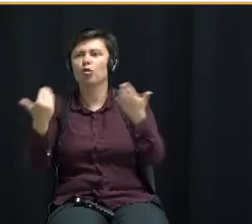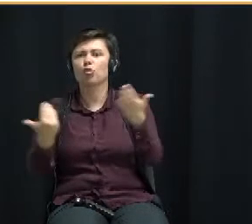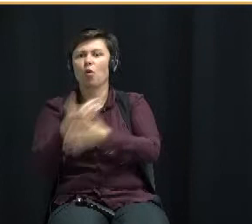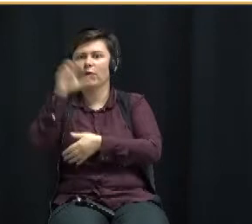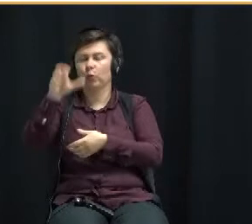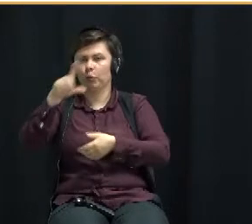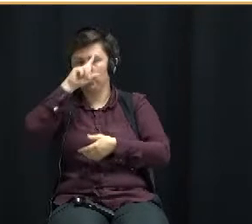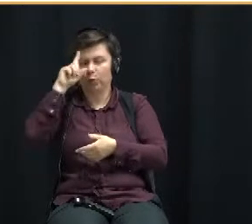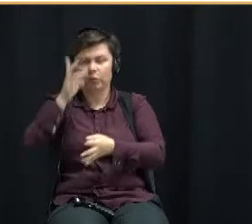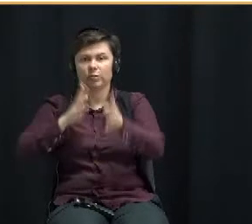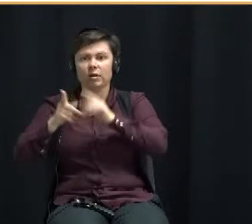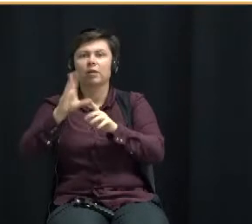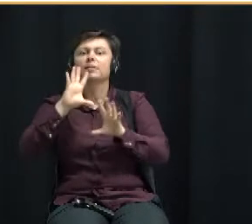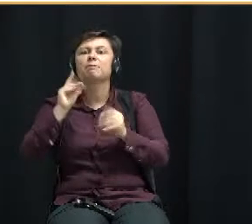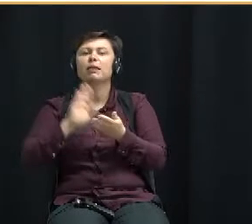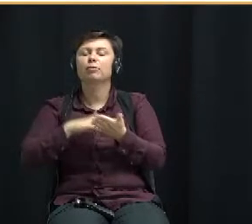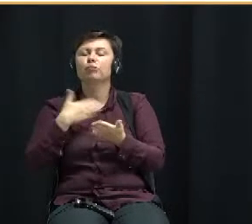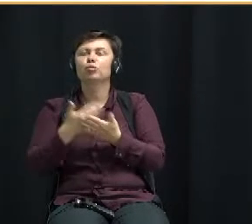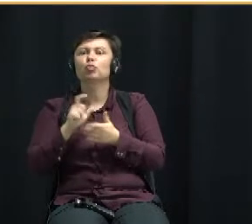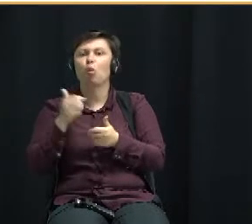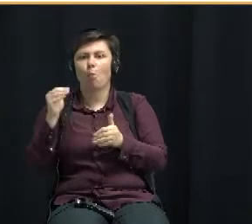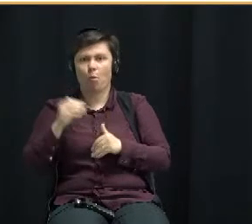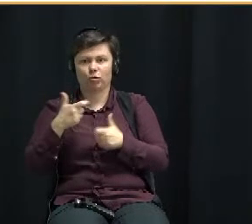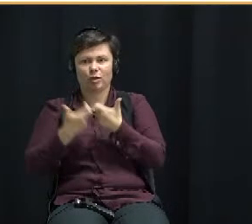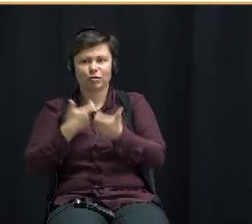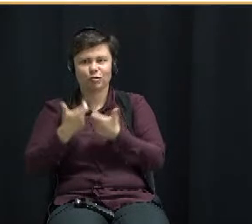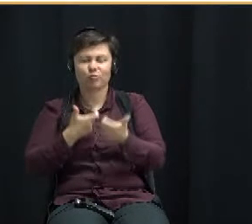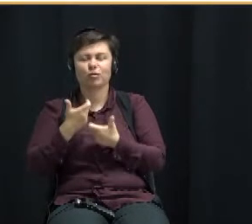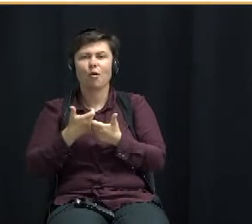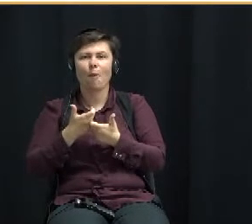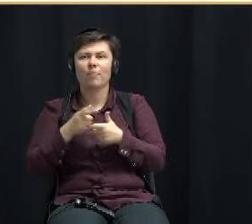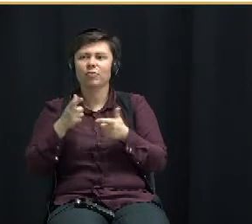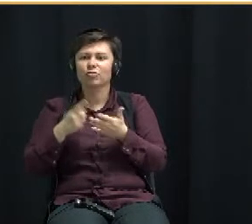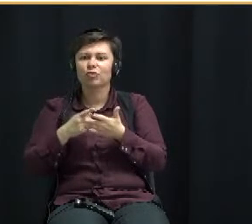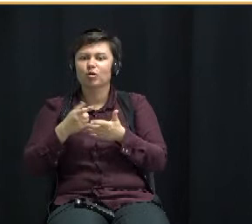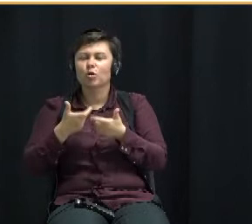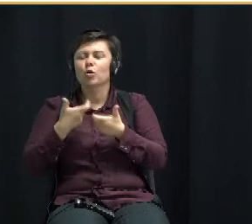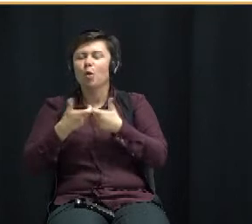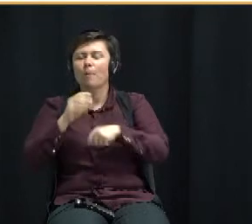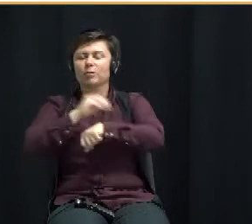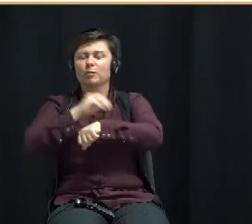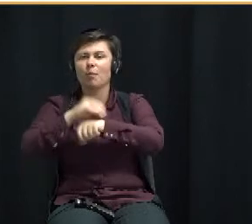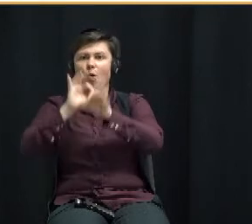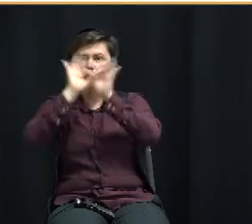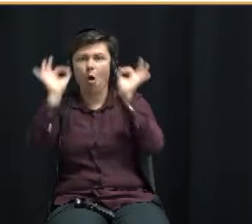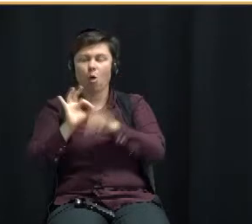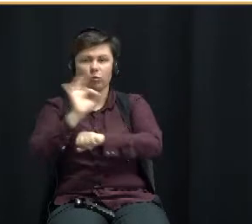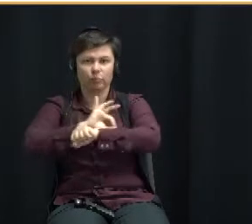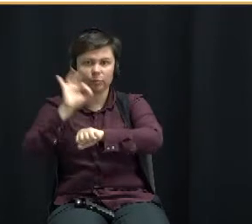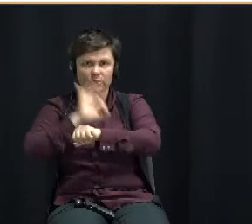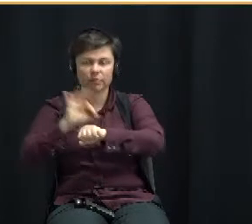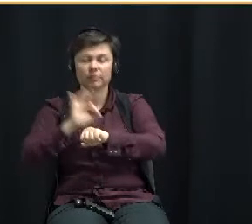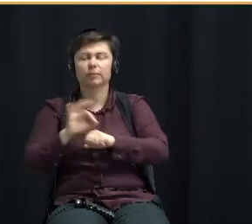And these examples prove also that against all the myths and prejudice